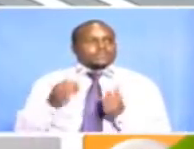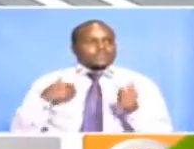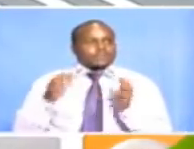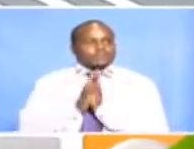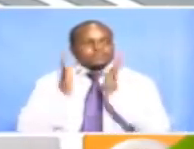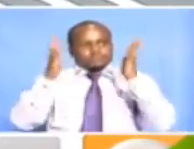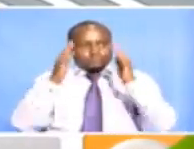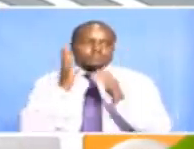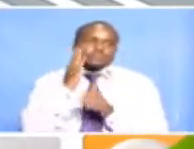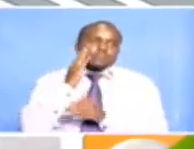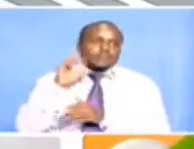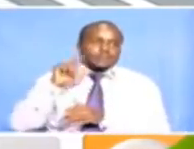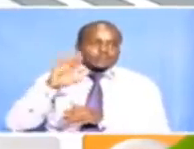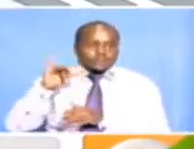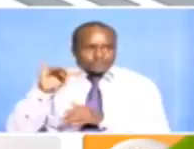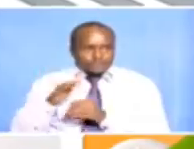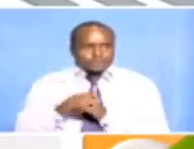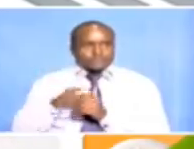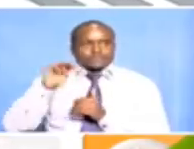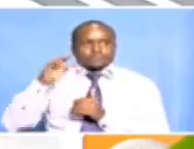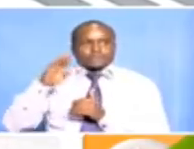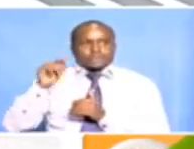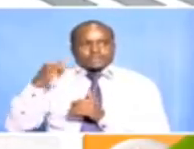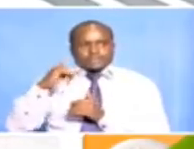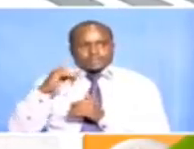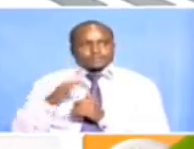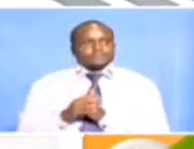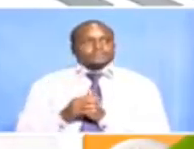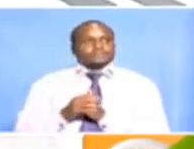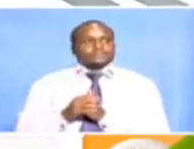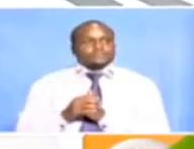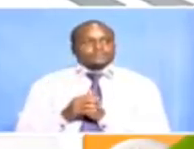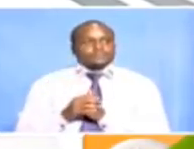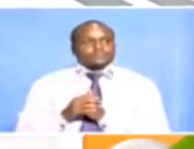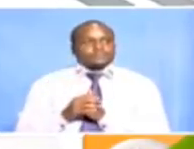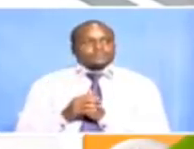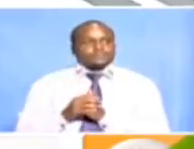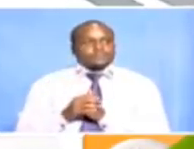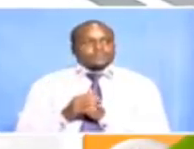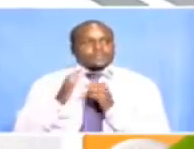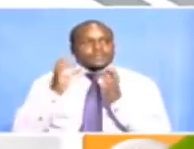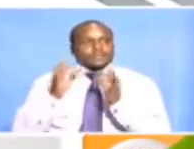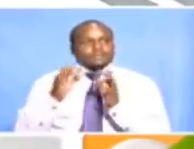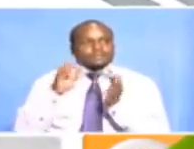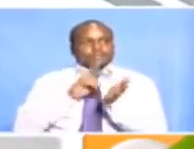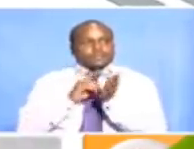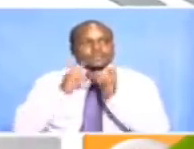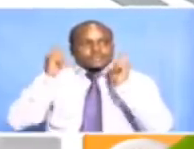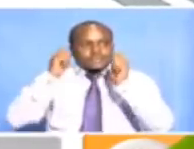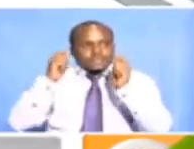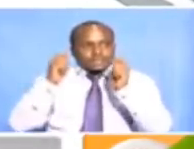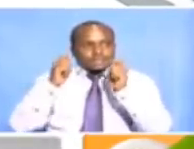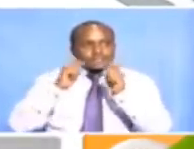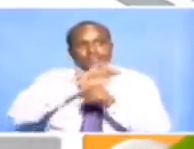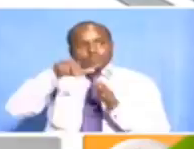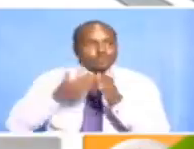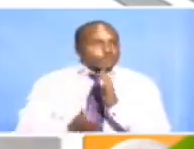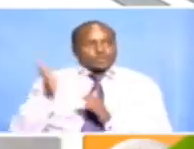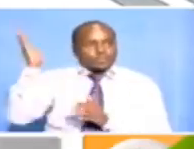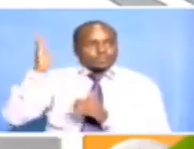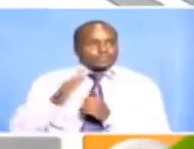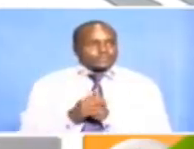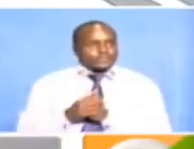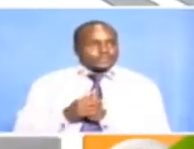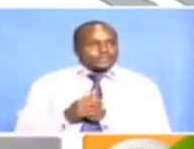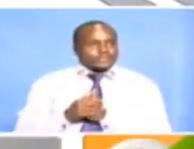Malusi, from Bagazi. Mm. They're good doctors. Yeah. Keep it up. And if he says doctors work a strike, yeah, they'll all go home. What's your end?